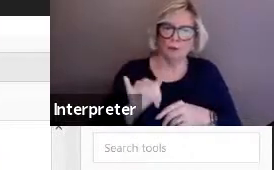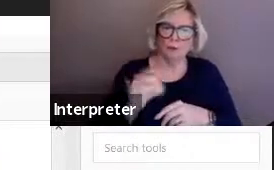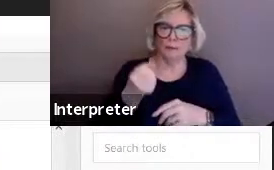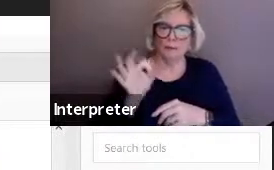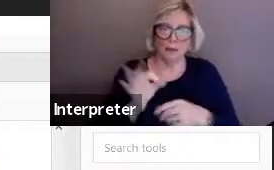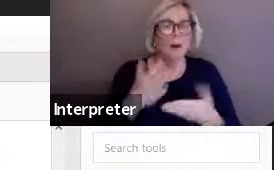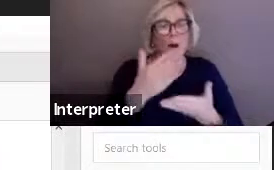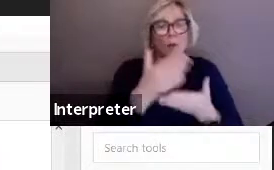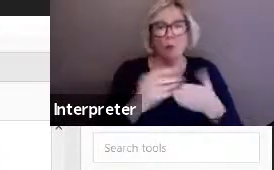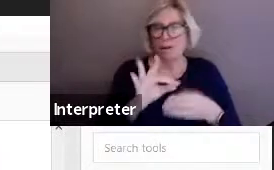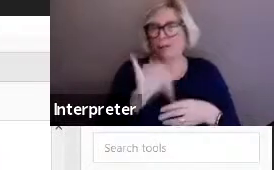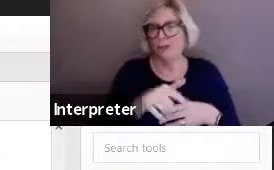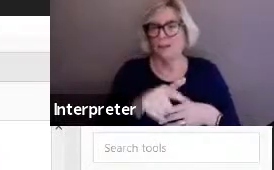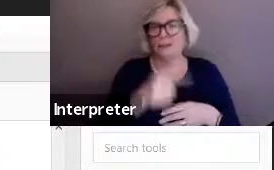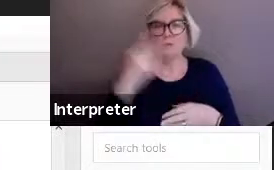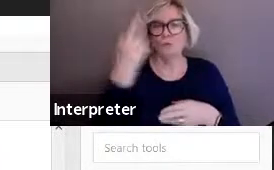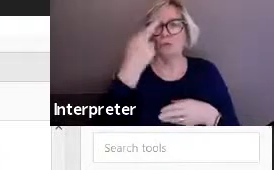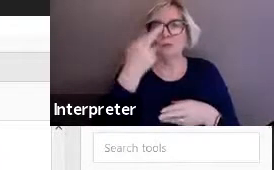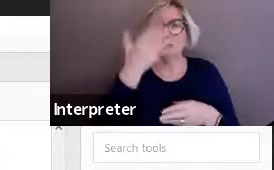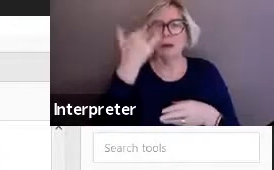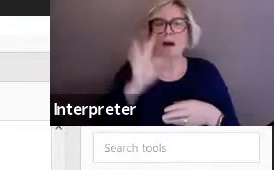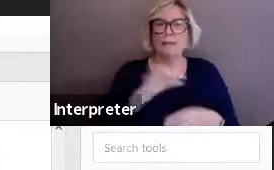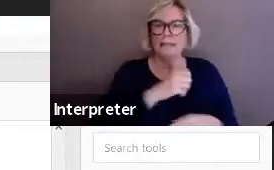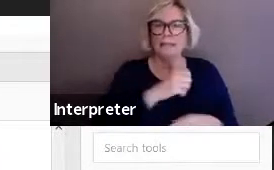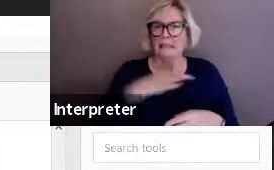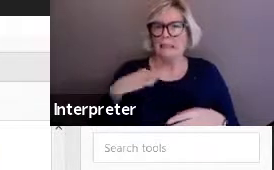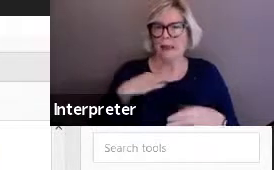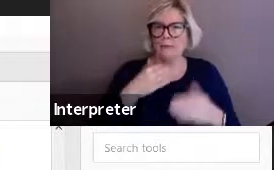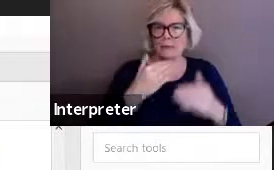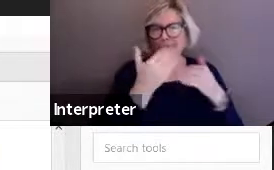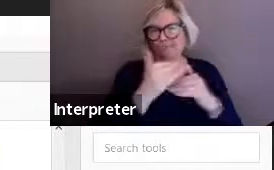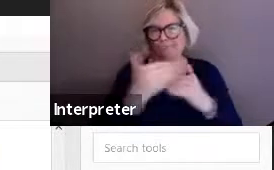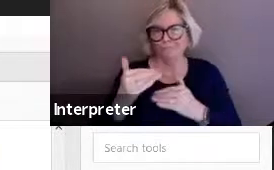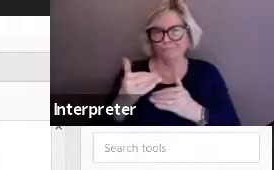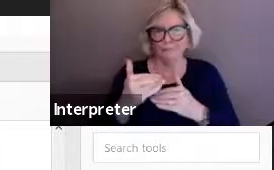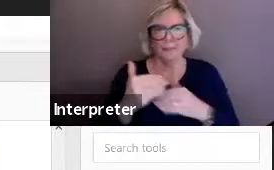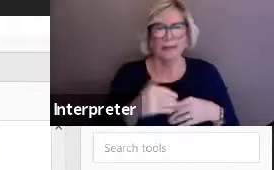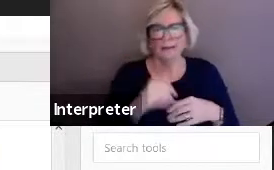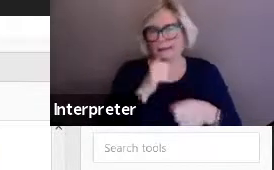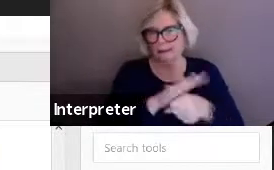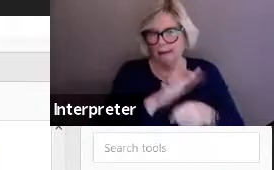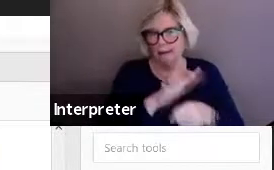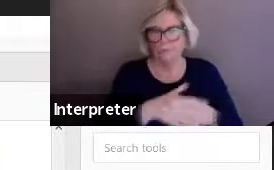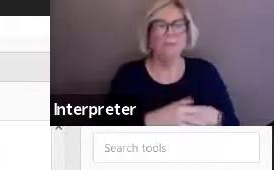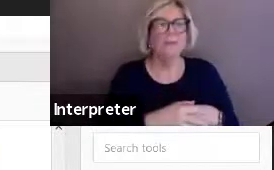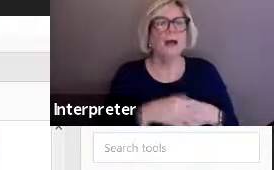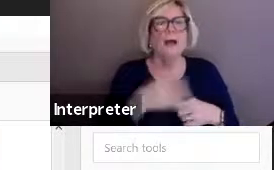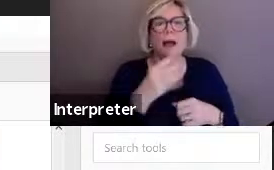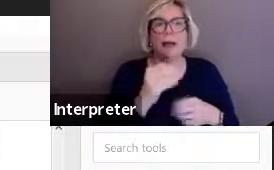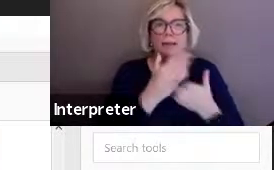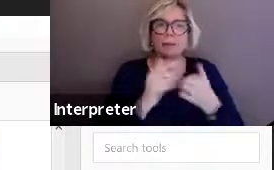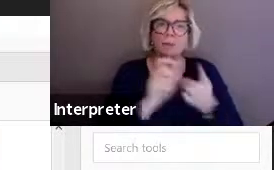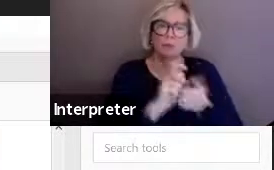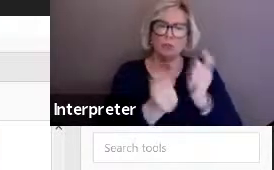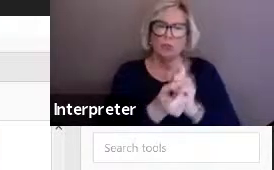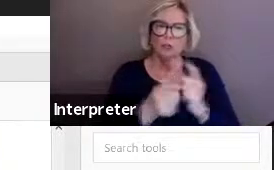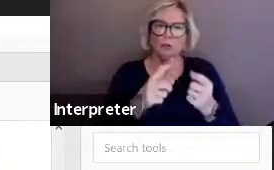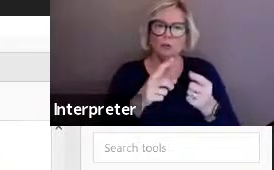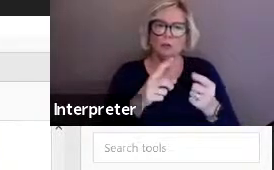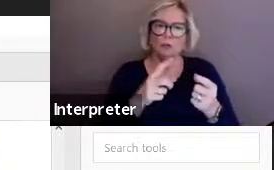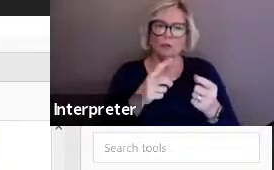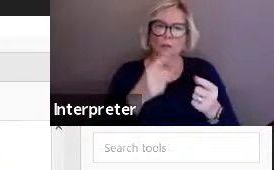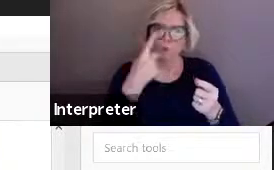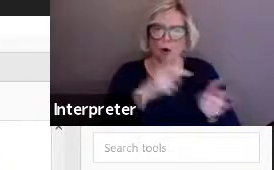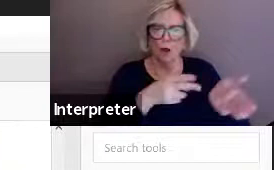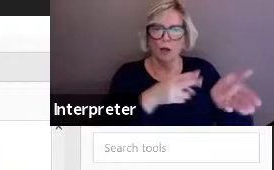Part of this was due to staffing constraints. There was also some changes to the contracts